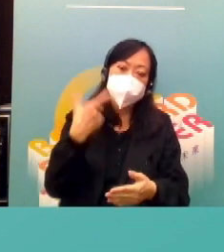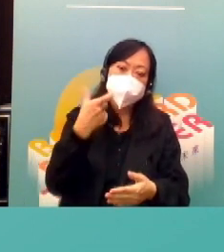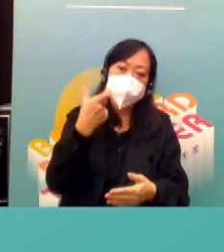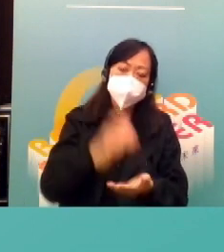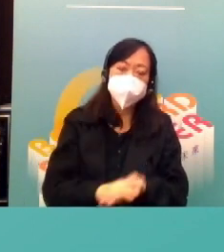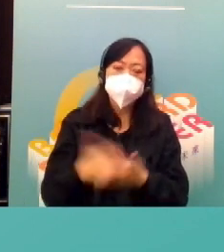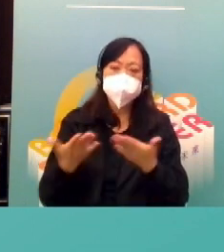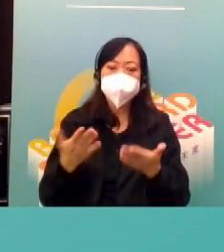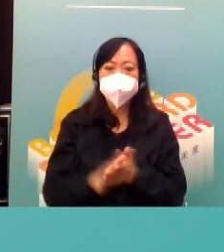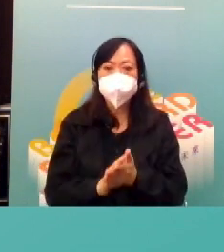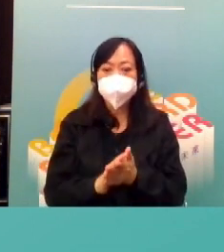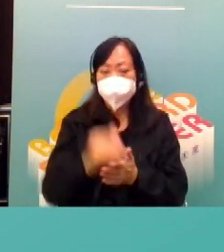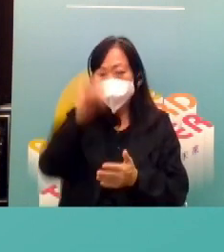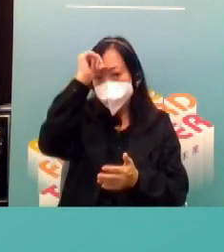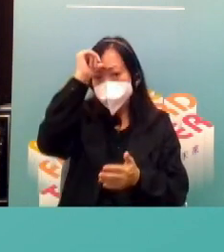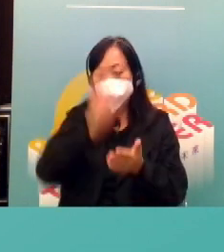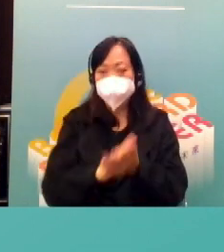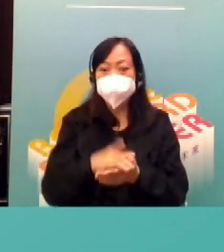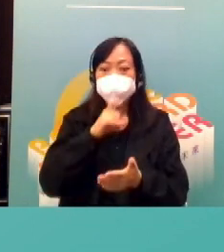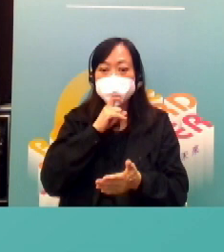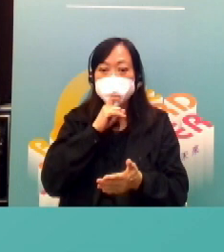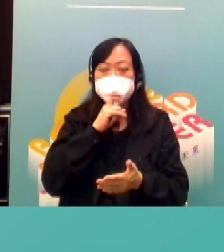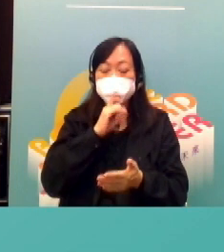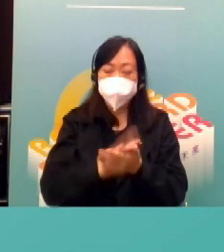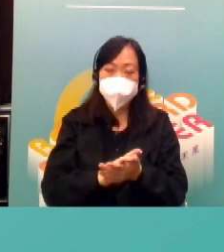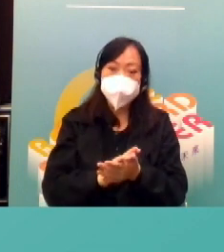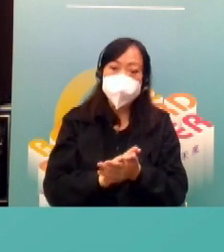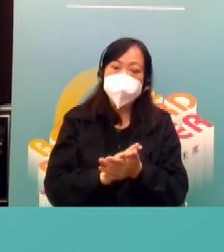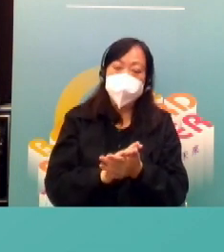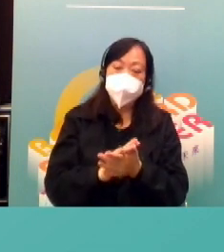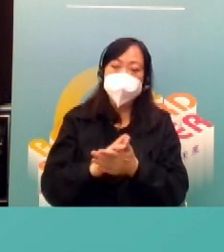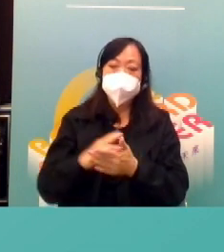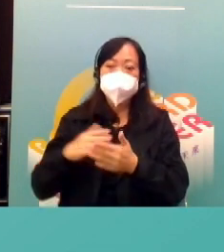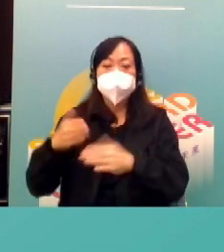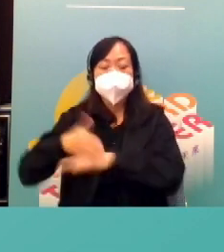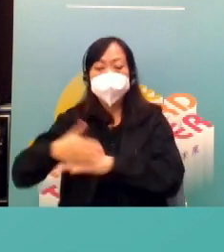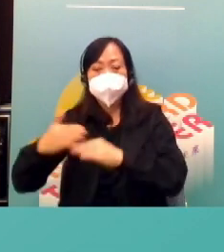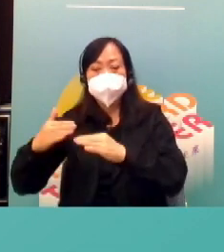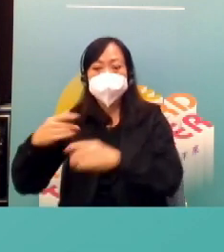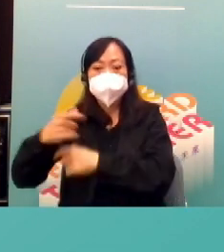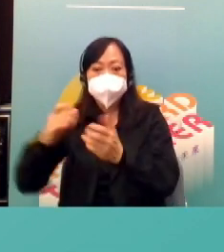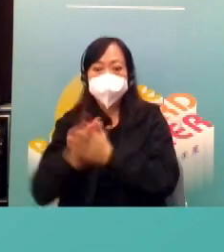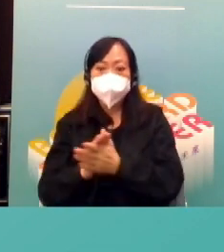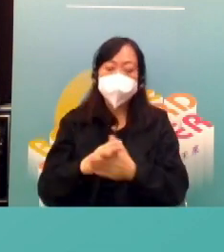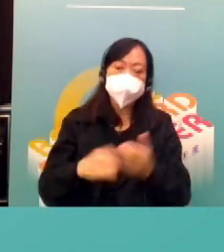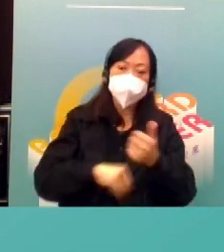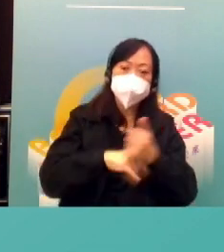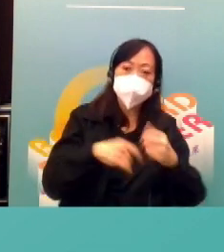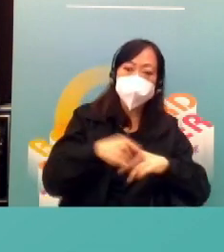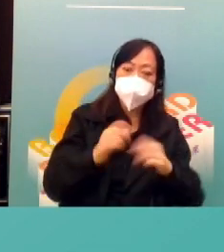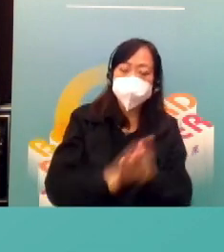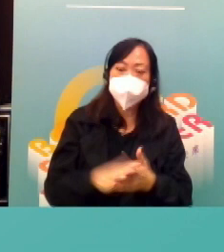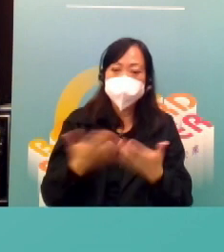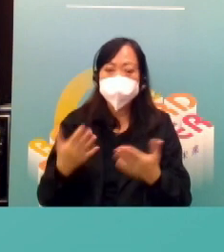Korea, they have a Korea Inclusive Finance Agency that provides credit guarantees to social enterprises. Do you know what? Sometimes investors see investments in